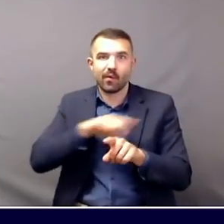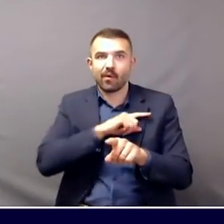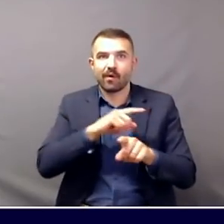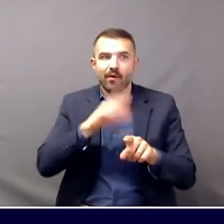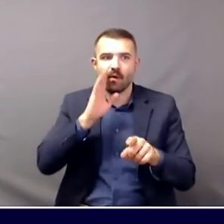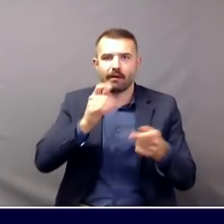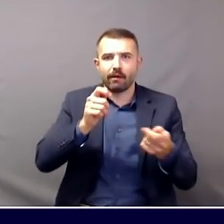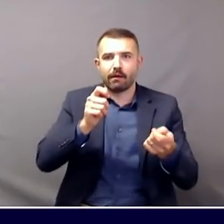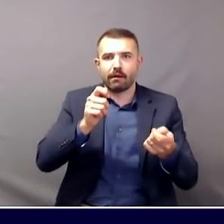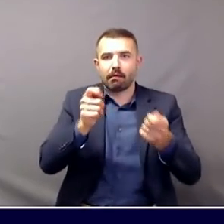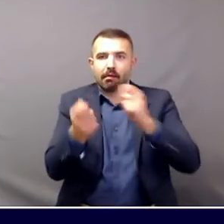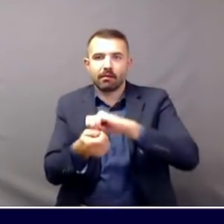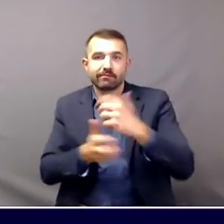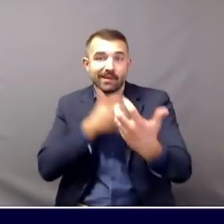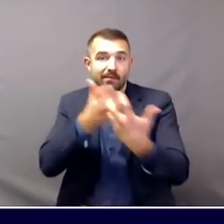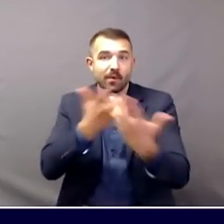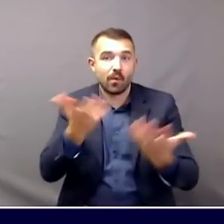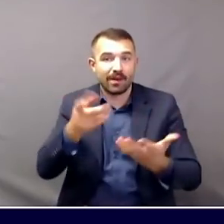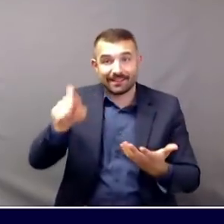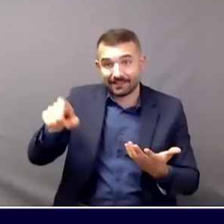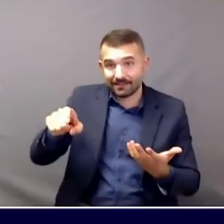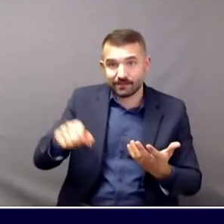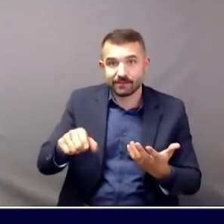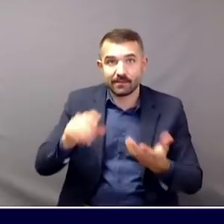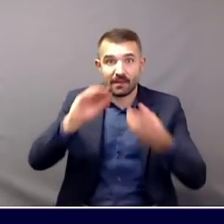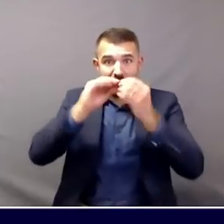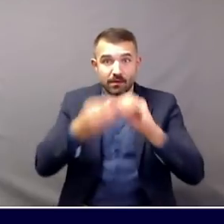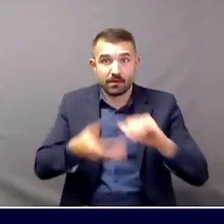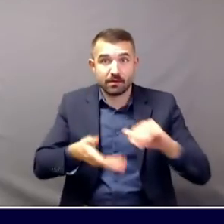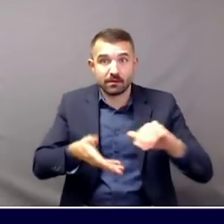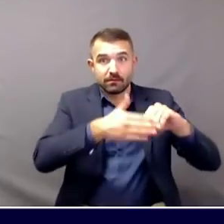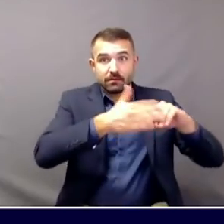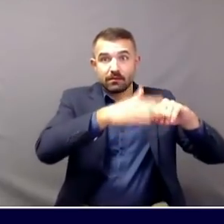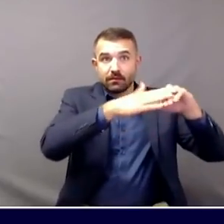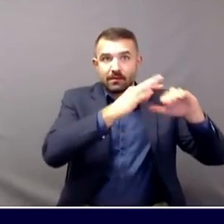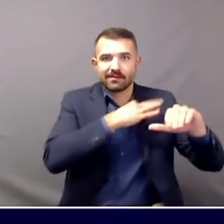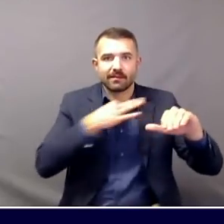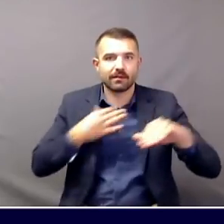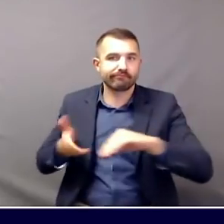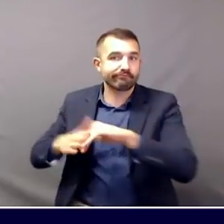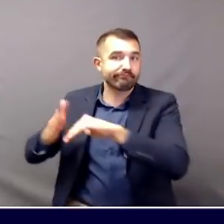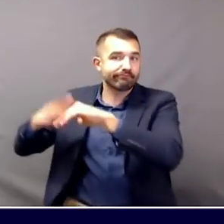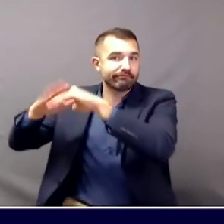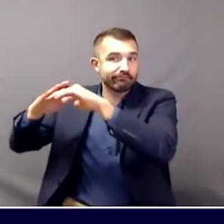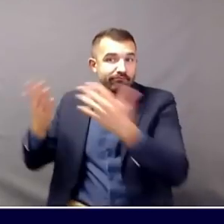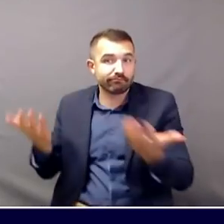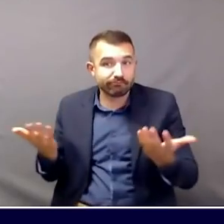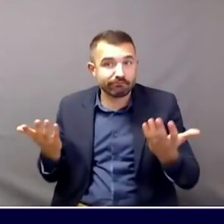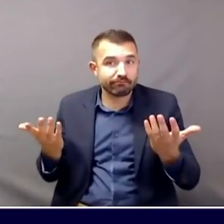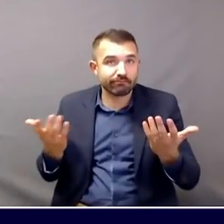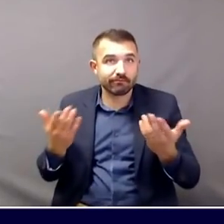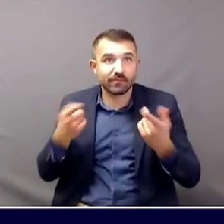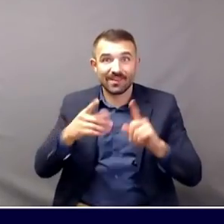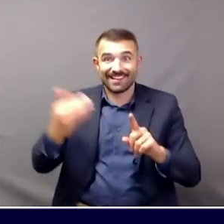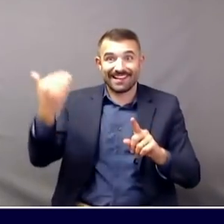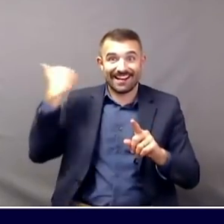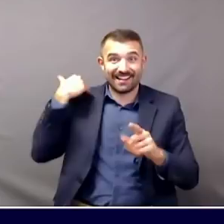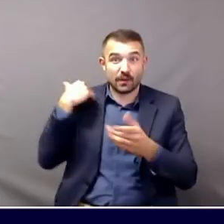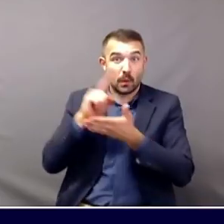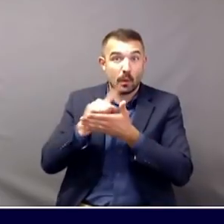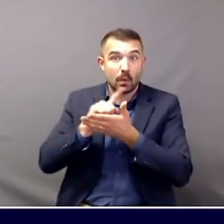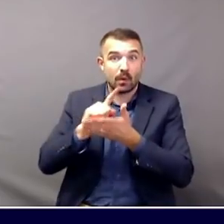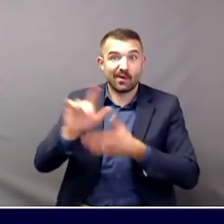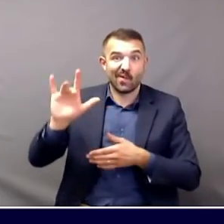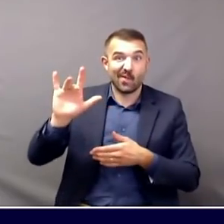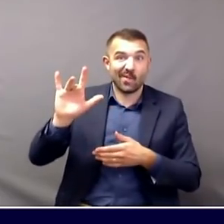and commensurately turned up the dial. Just earlier this week, we redeployed approximately 25 staff within